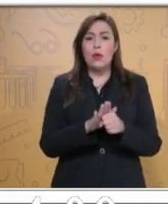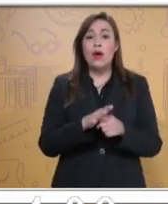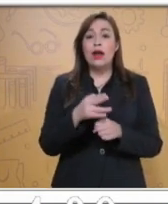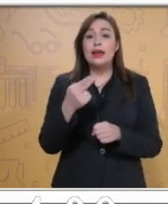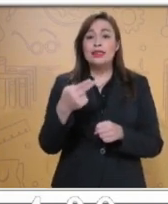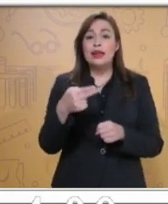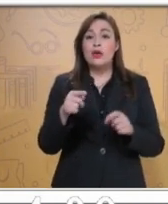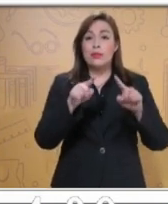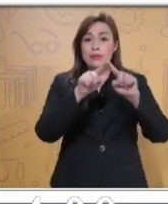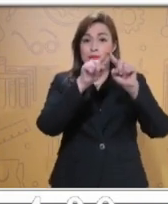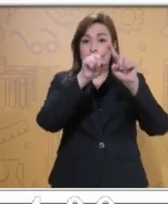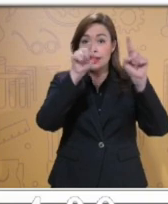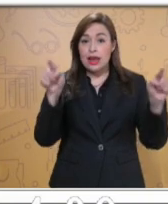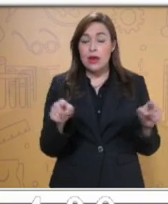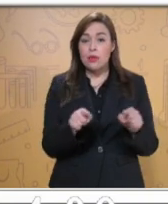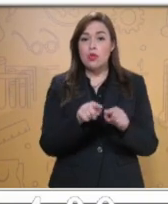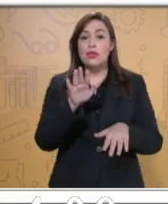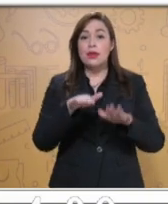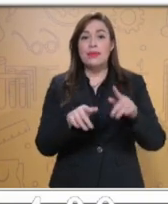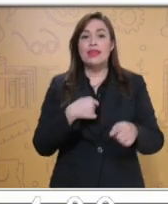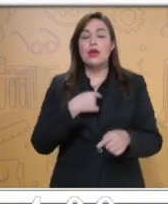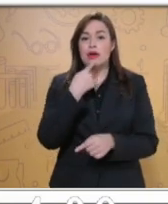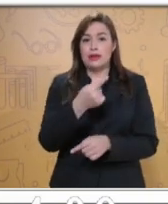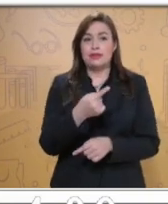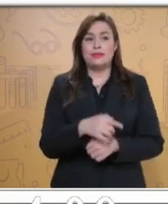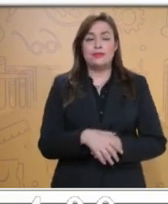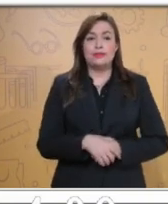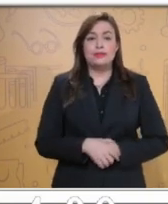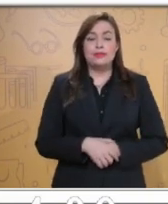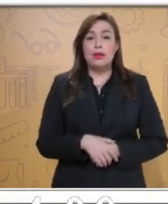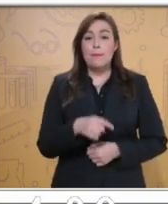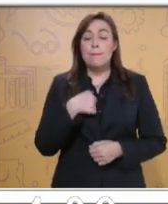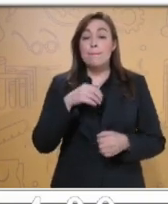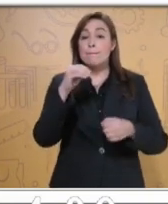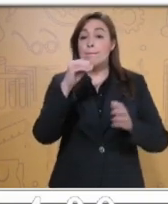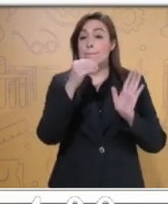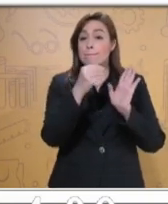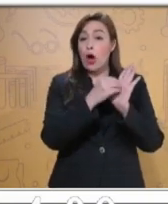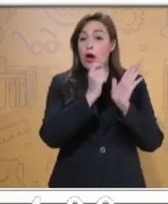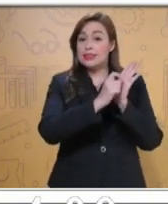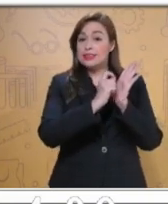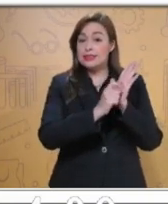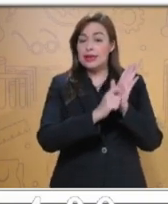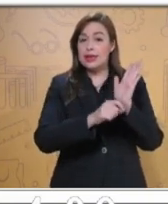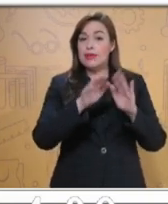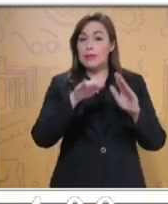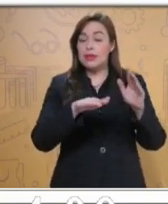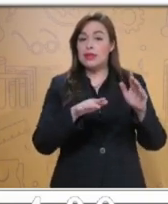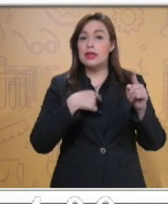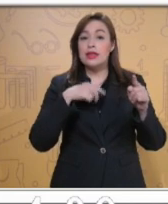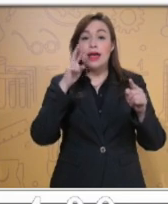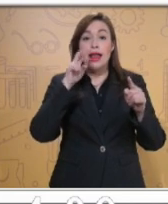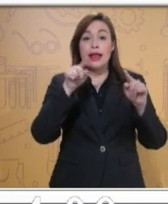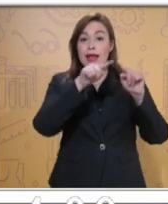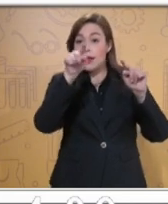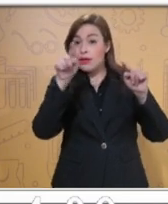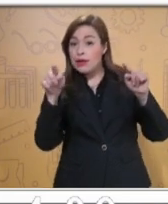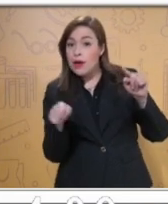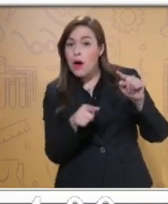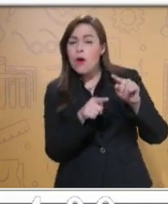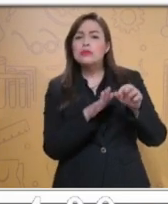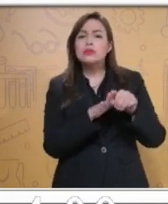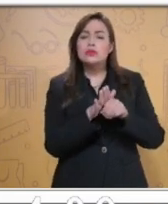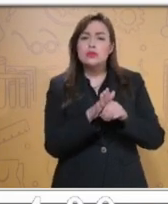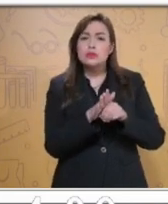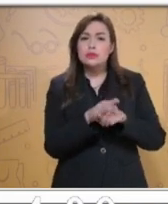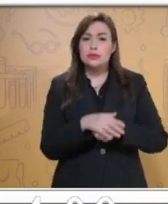pay attention. Look at all the bubbles and decide which of them are for speech. I'm